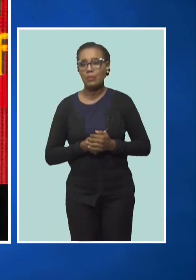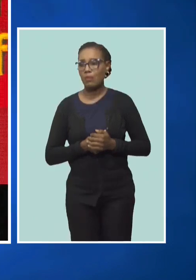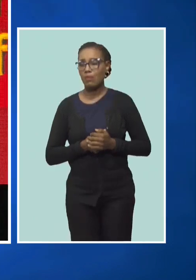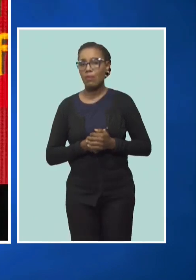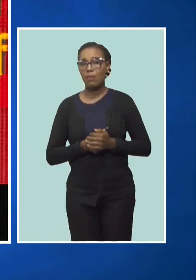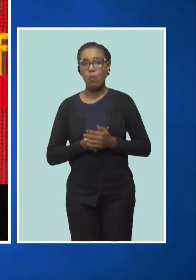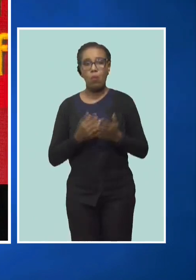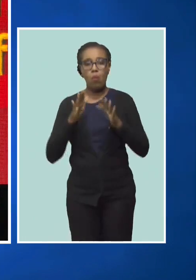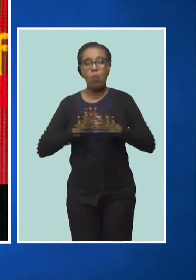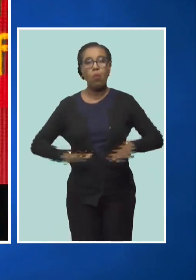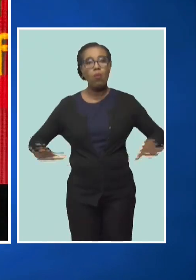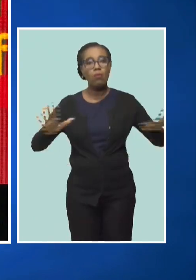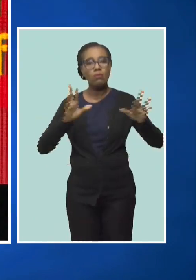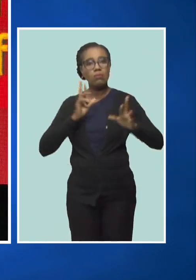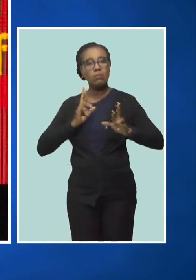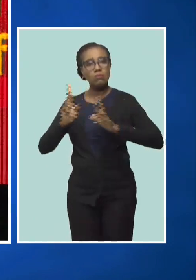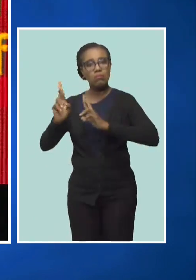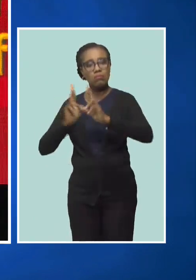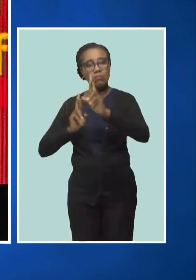respected.